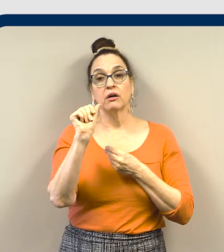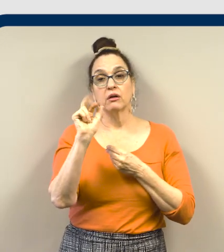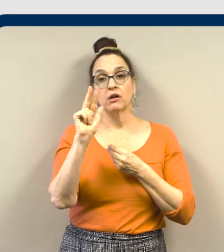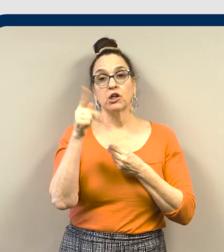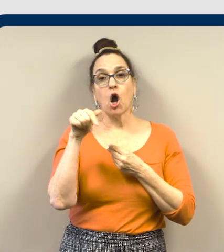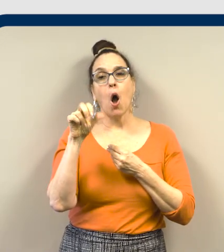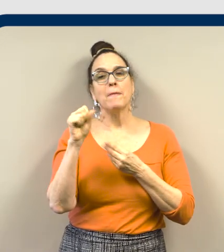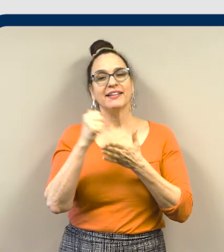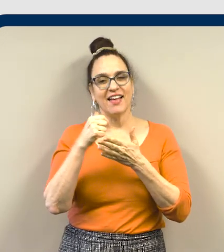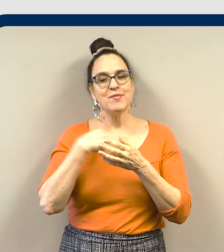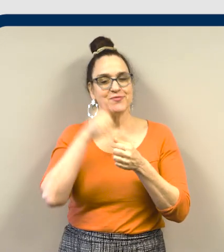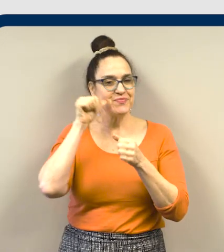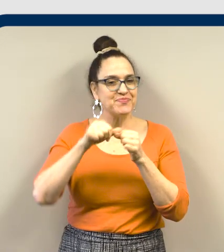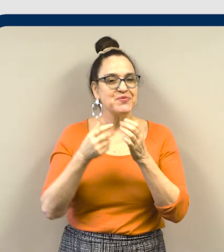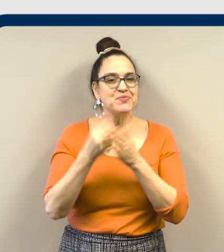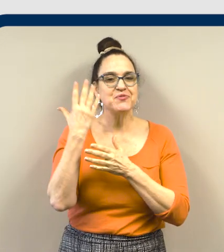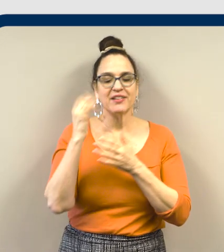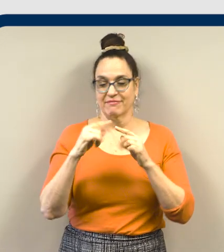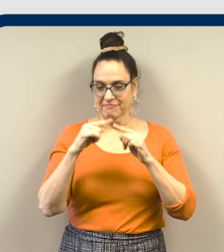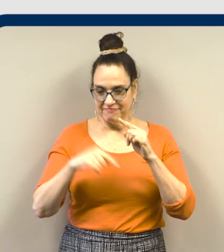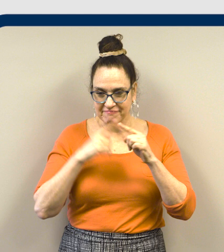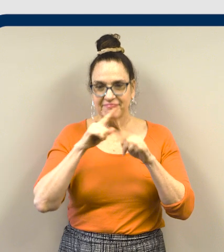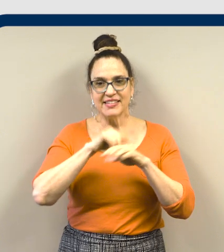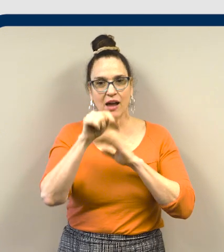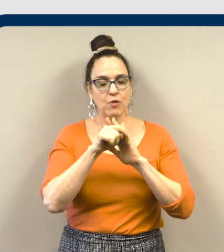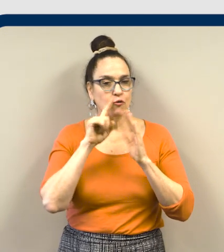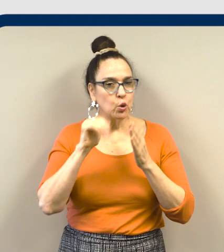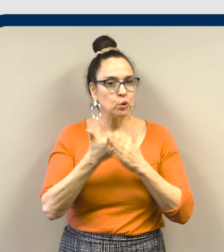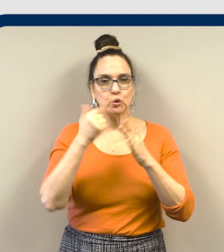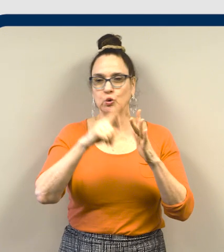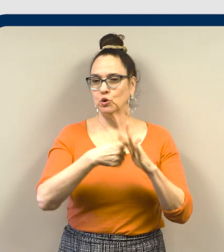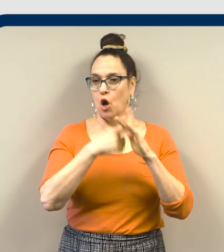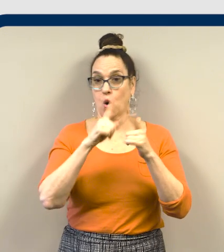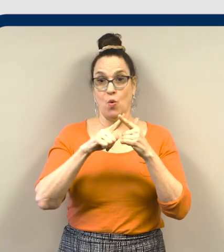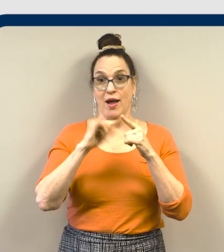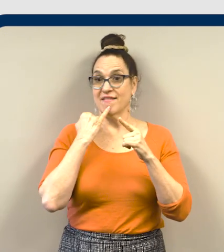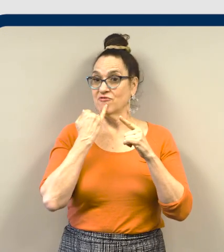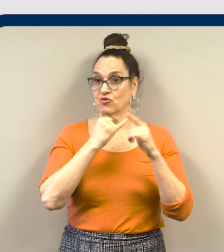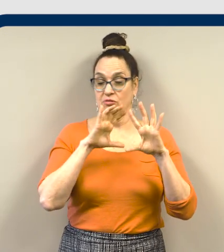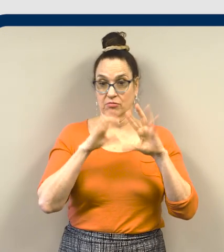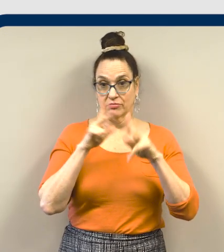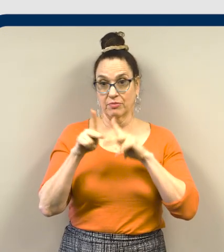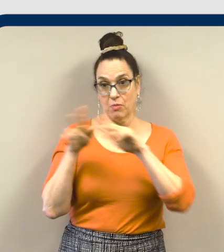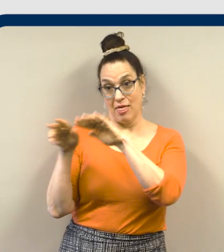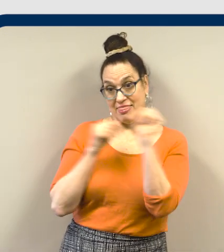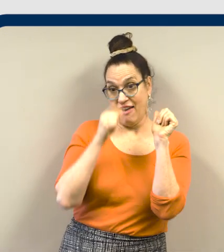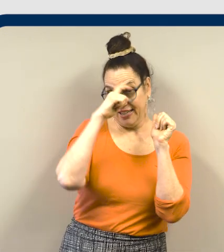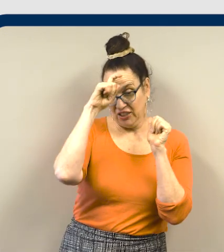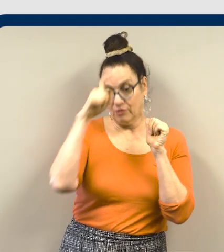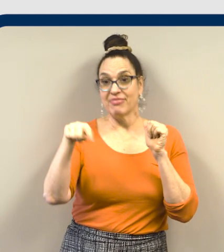reminds us of spring, a season of renewal and growth. When the Israelites left Egypt, it was a new beginning for